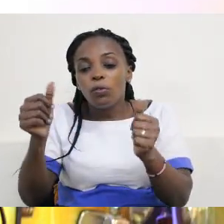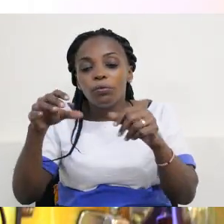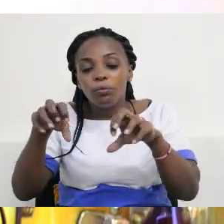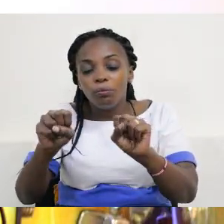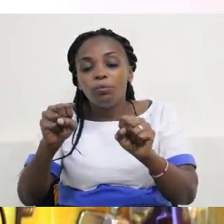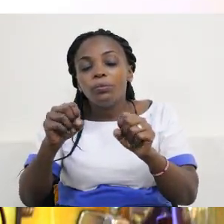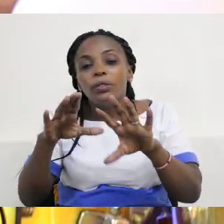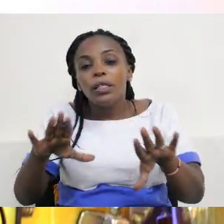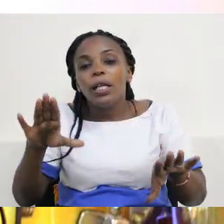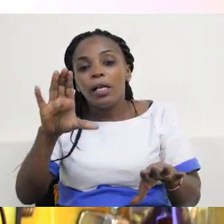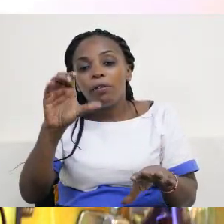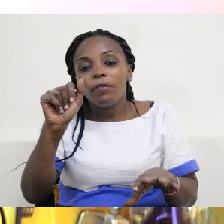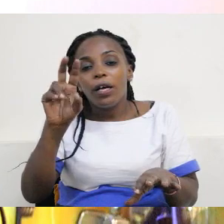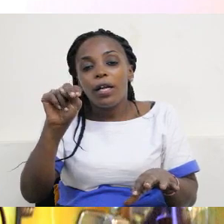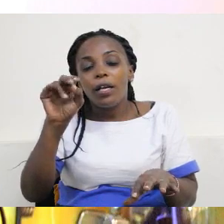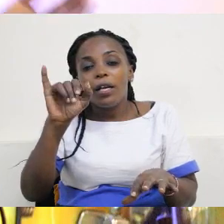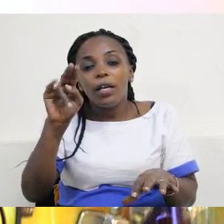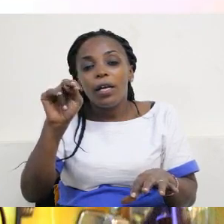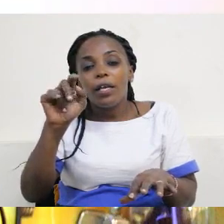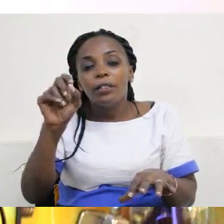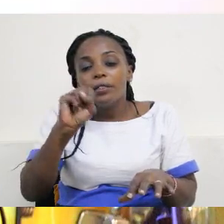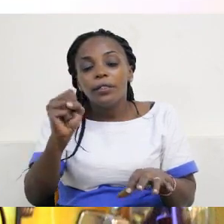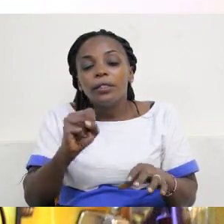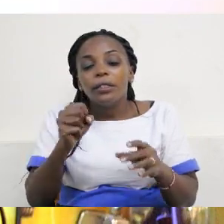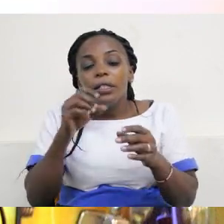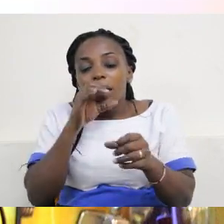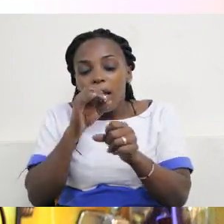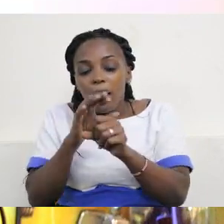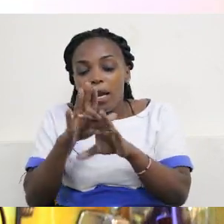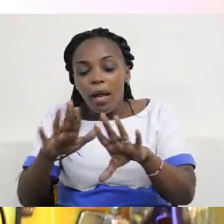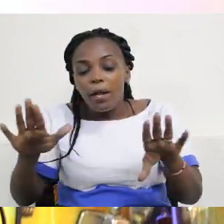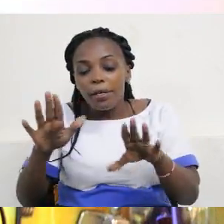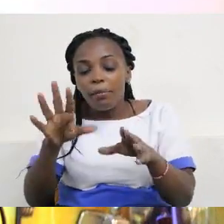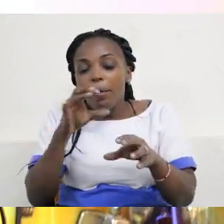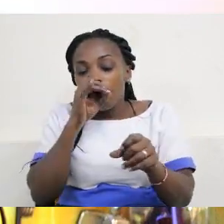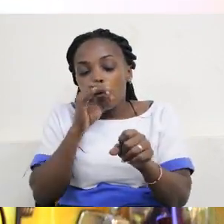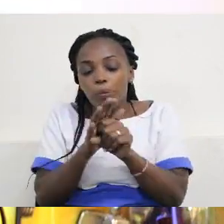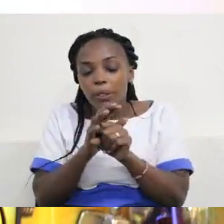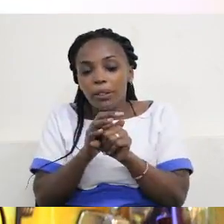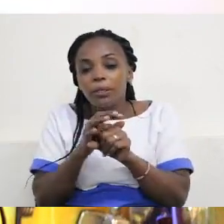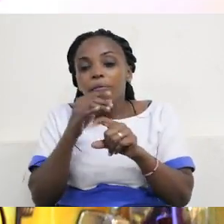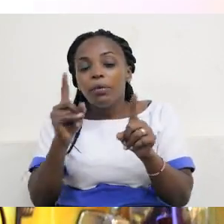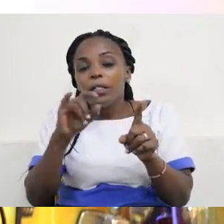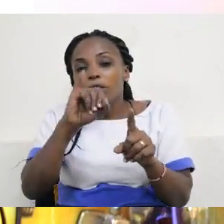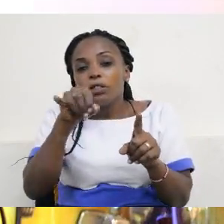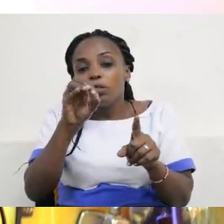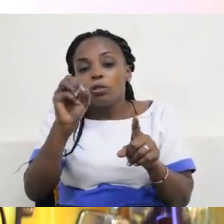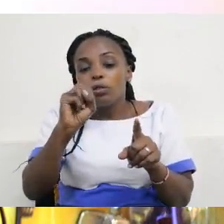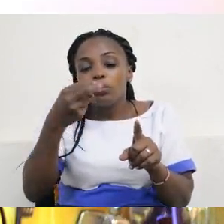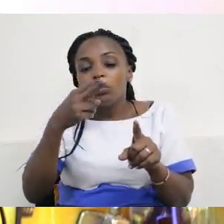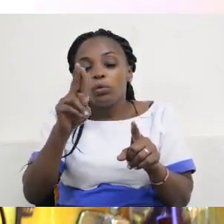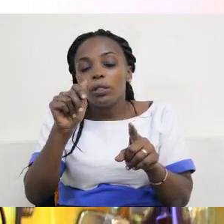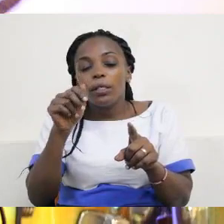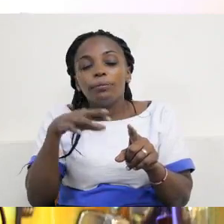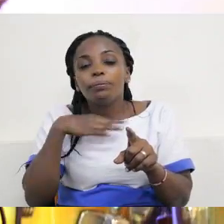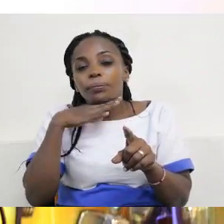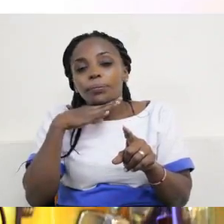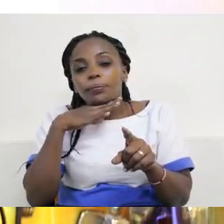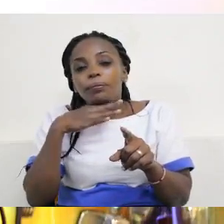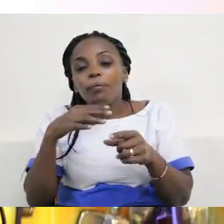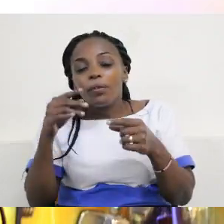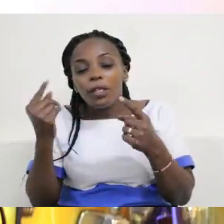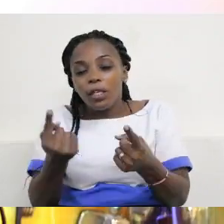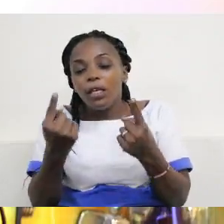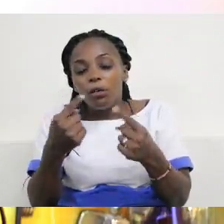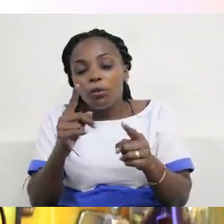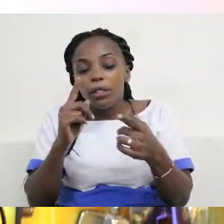of Canaan, the land of promise, the land of destiny that God had for them. Joshua is dead at this point. They are by themselves and